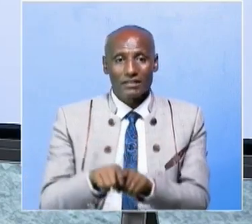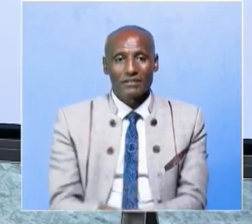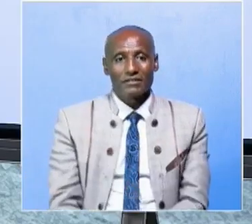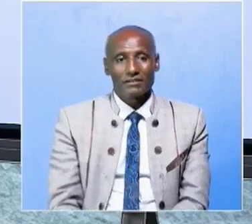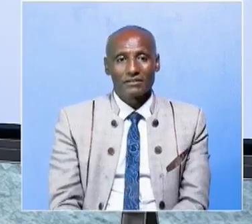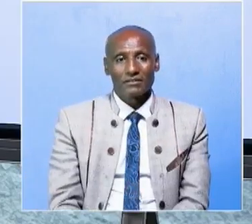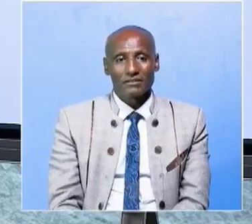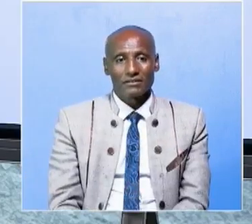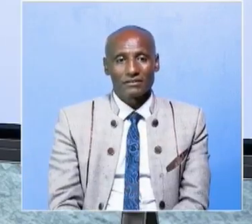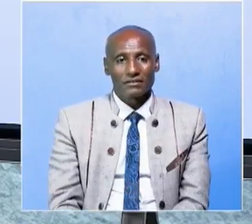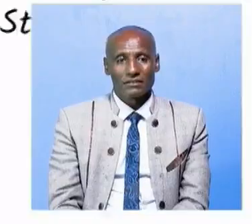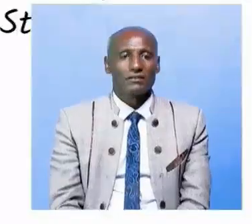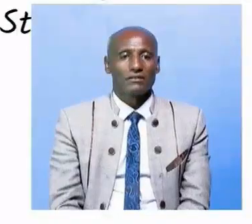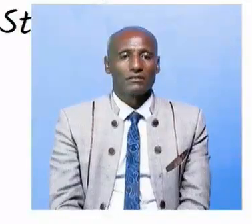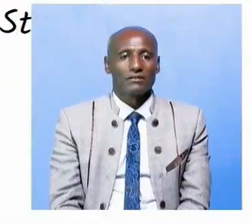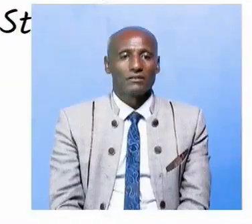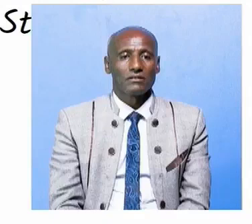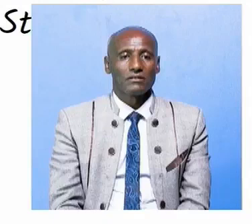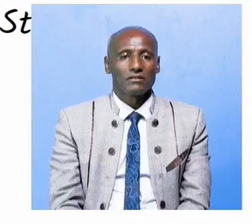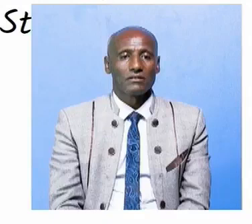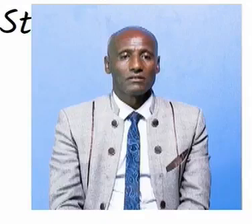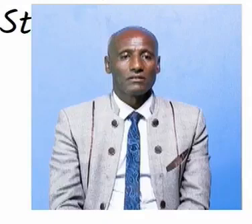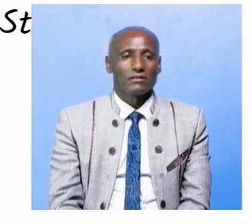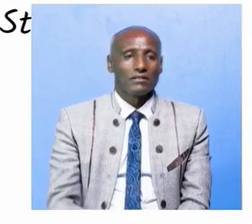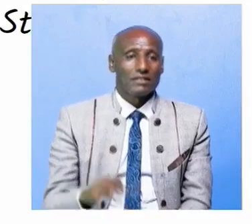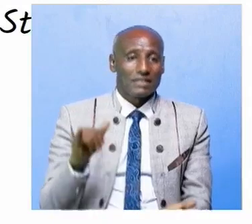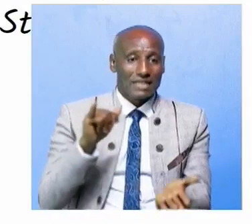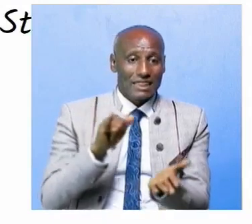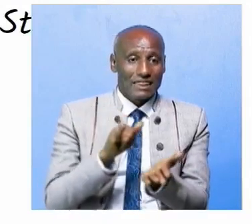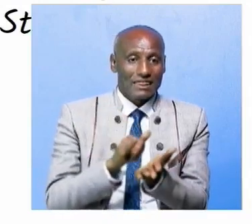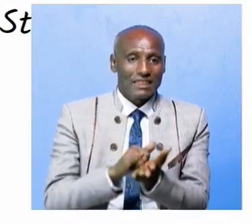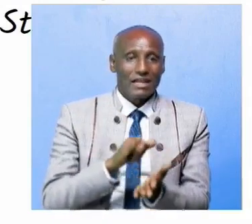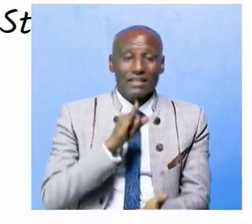Okay, let's go back to Stephen. Stephen says,